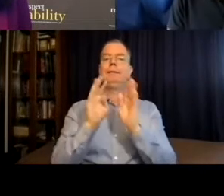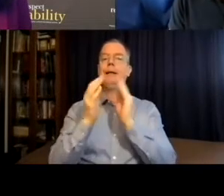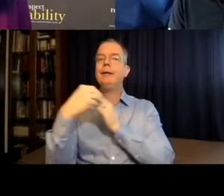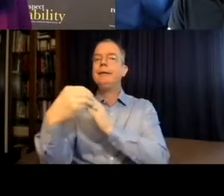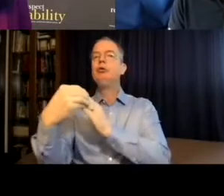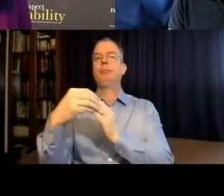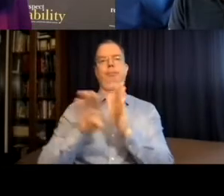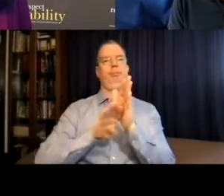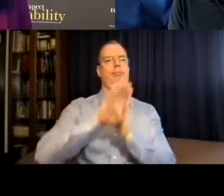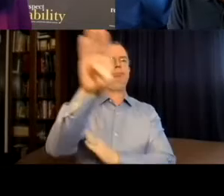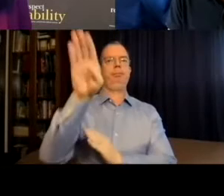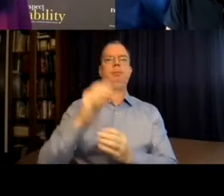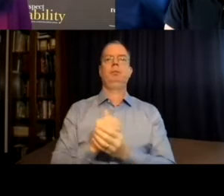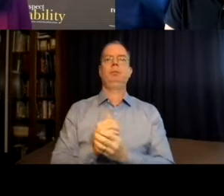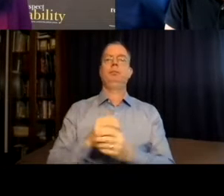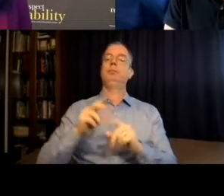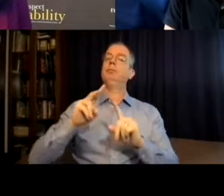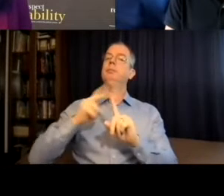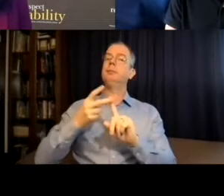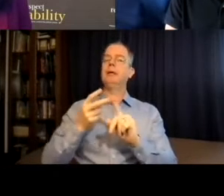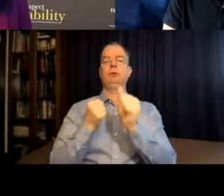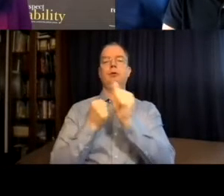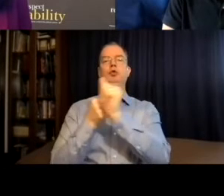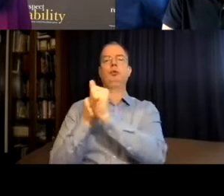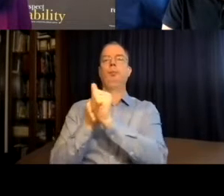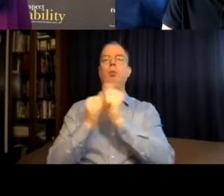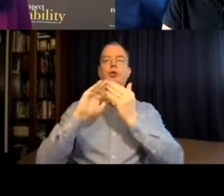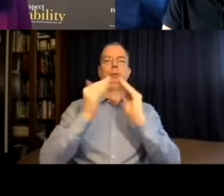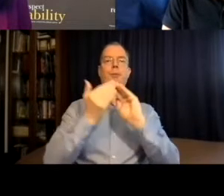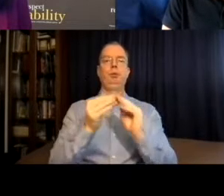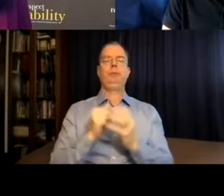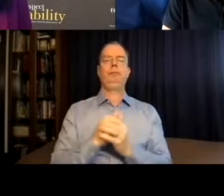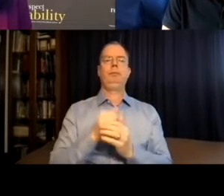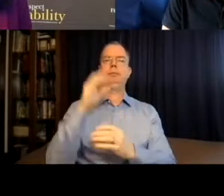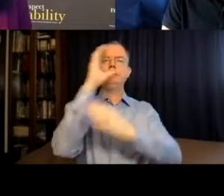our contributions in society will go up.